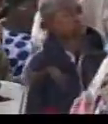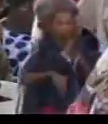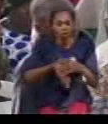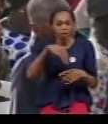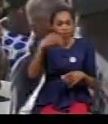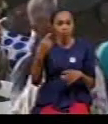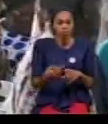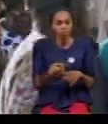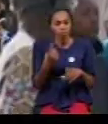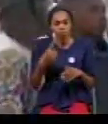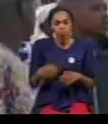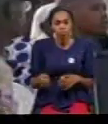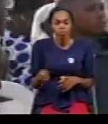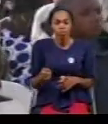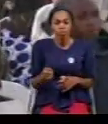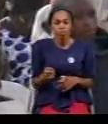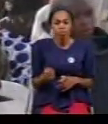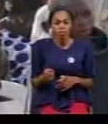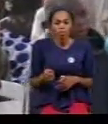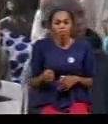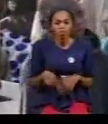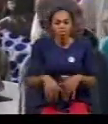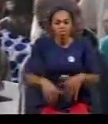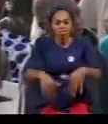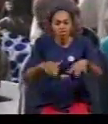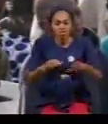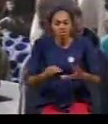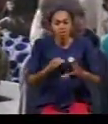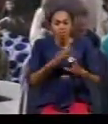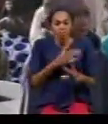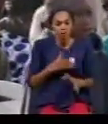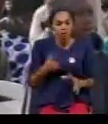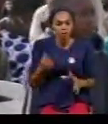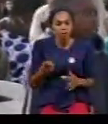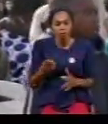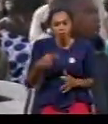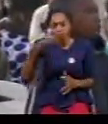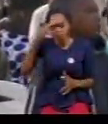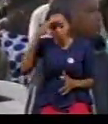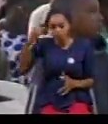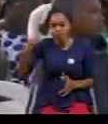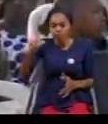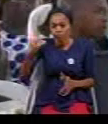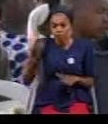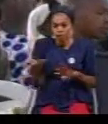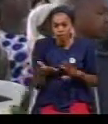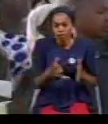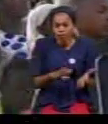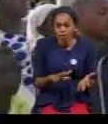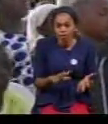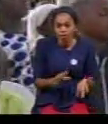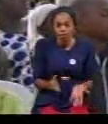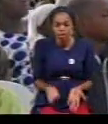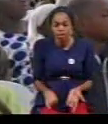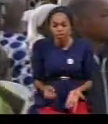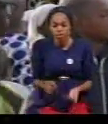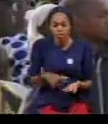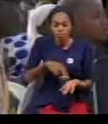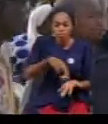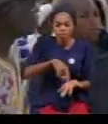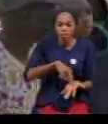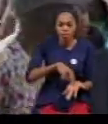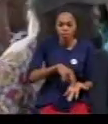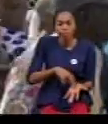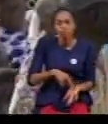grave. And what happened? What happened? The dead man, rotting, stinking,